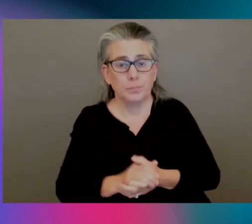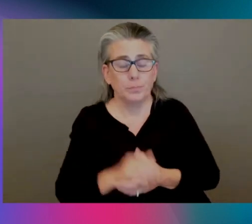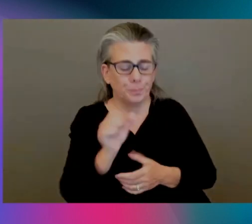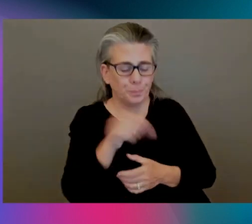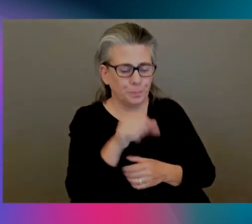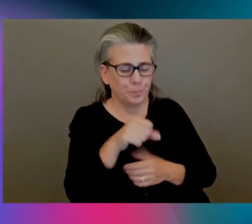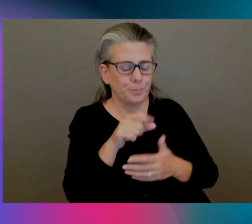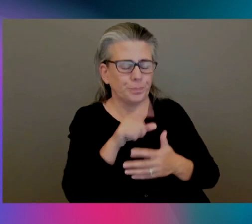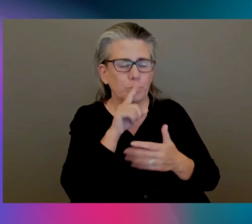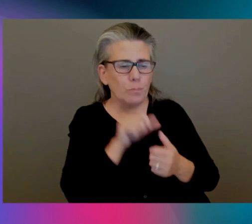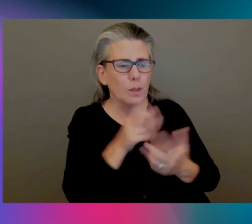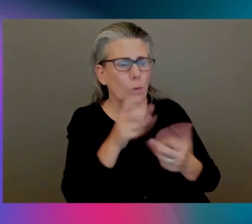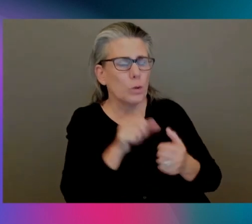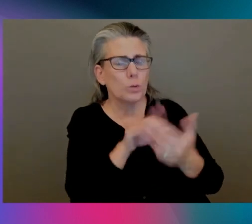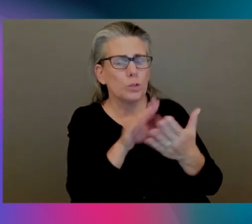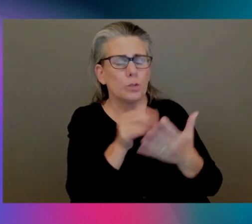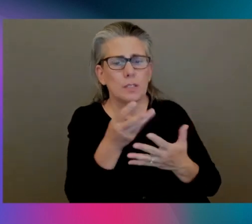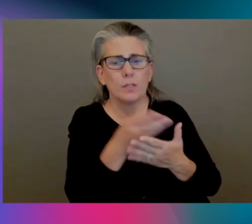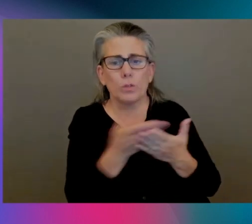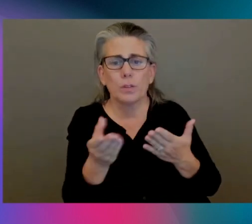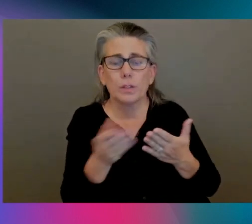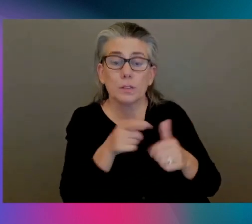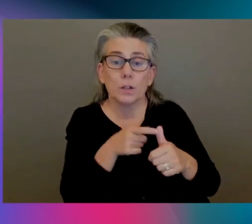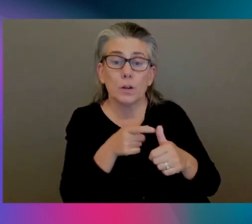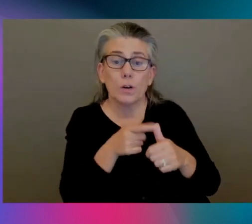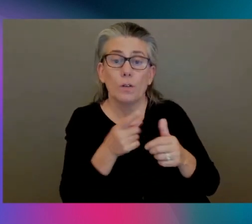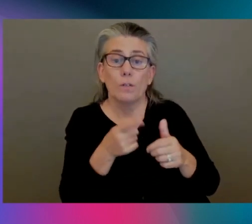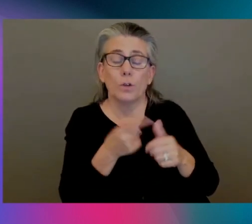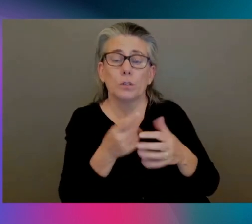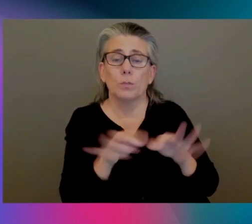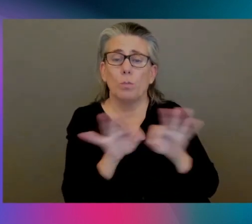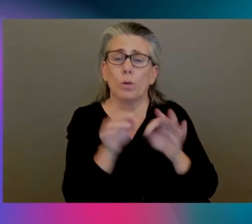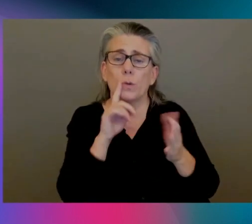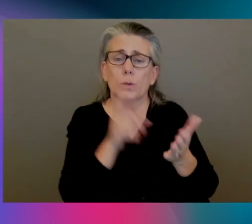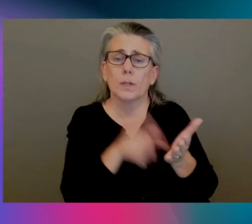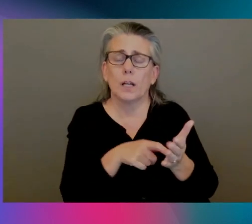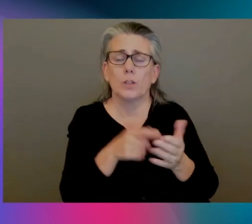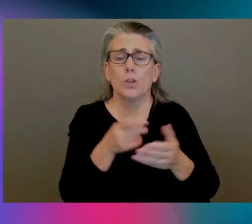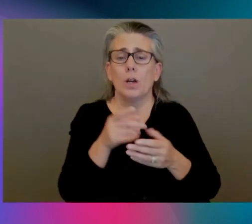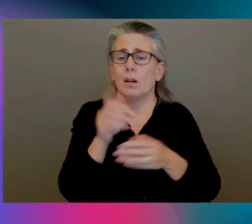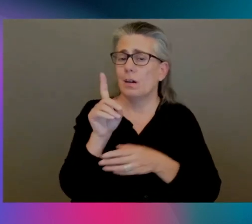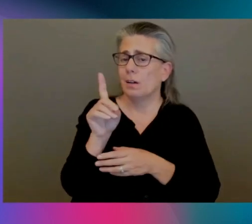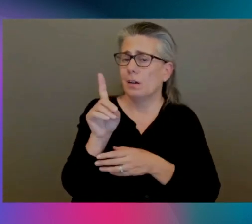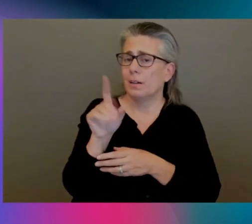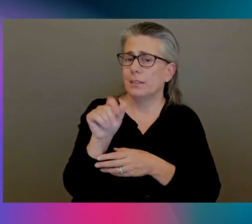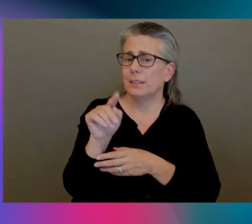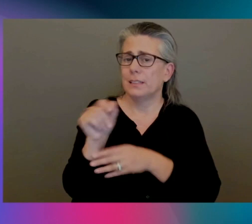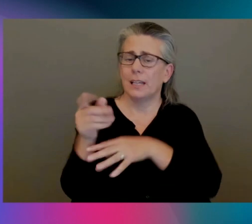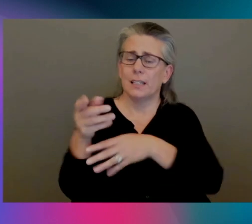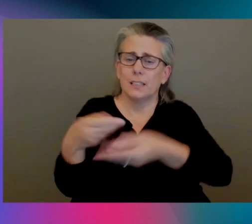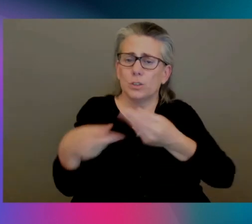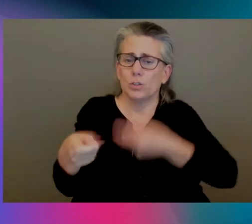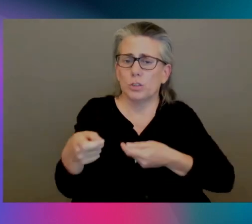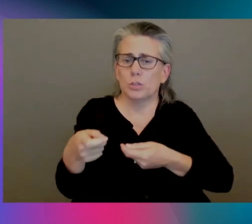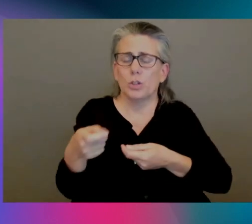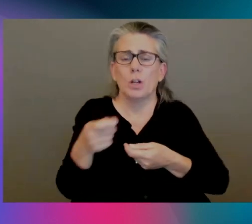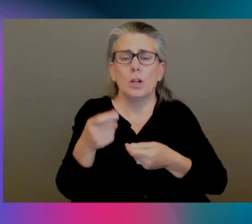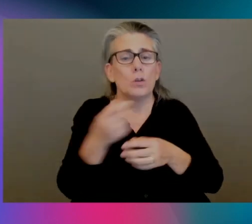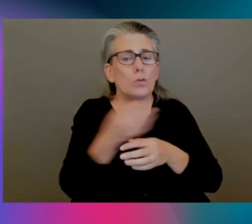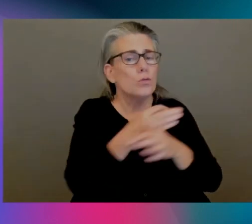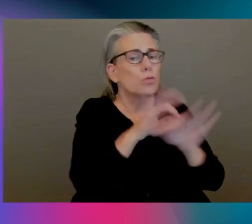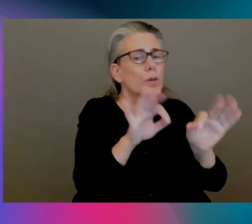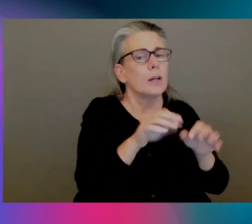to acknowledge, is that not only is the data exchange a location where you can go and find free and open data, but we also